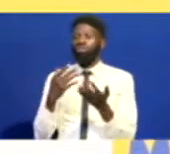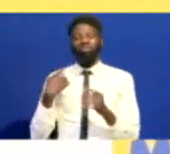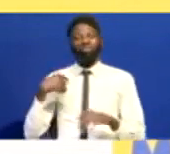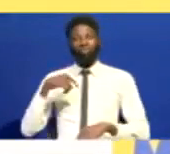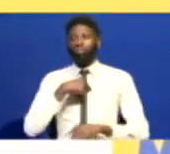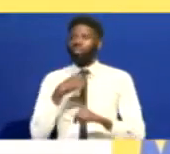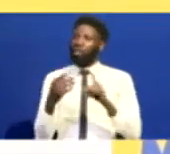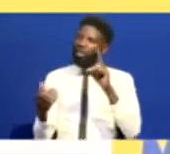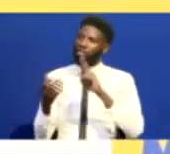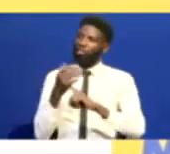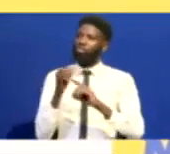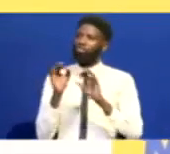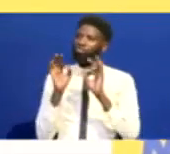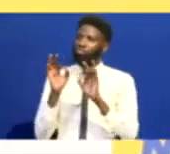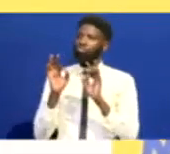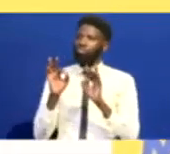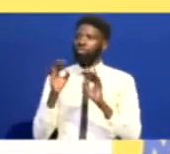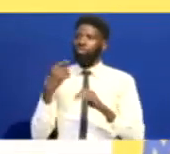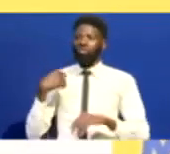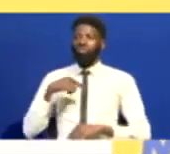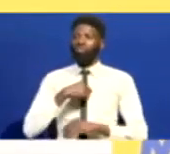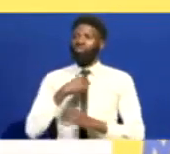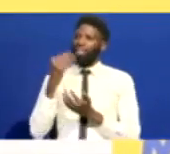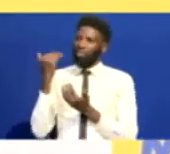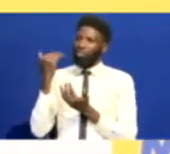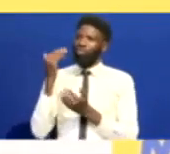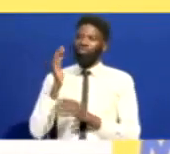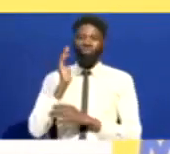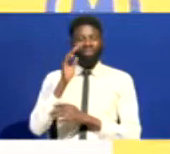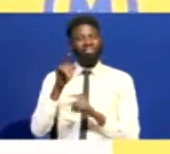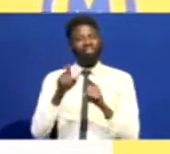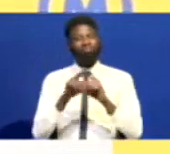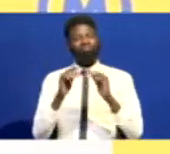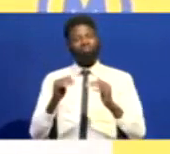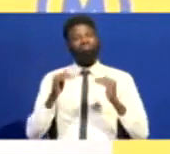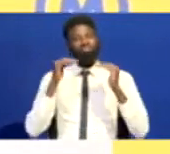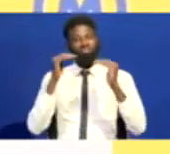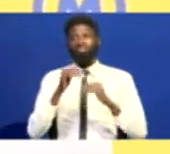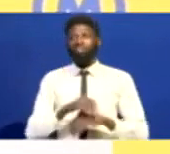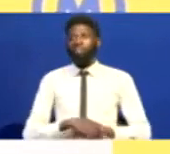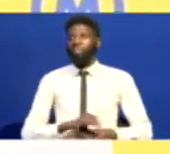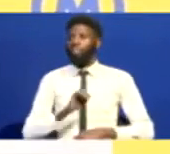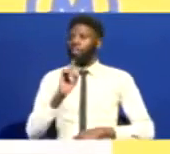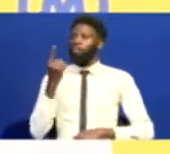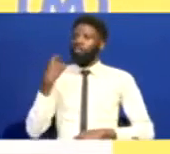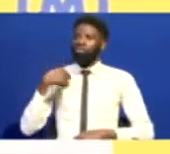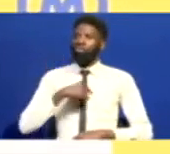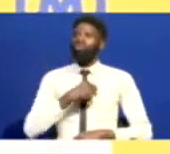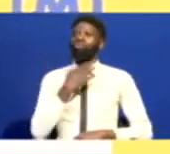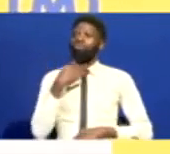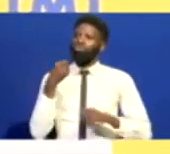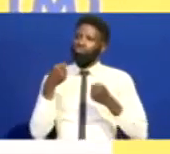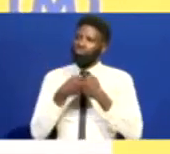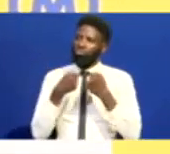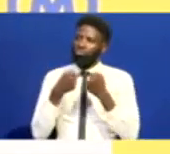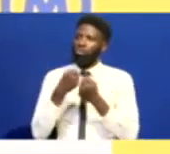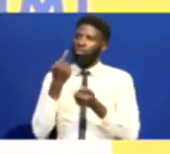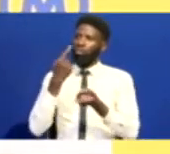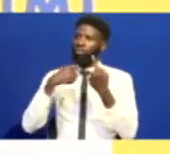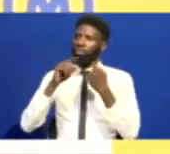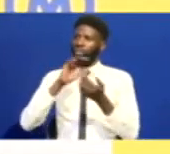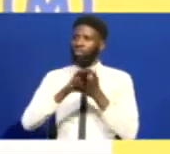na natarajia at least to make step more. Kwanza tutataka tushinde mechi. Unaona bila kushinda mechi hatuwezi